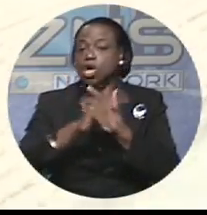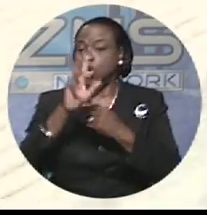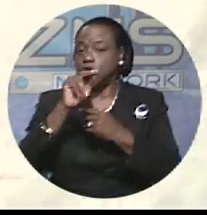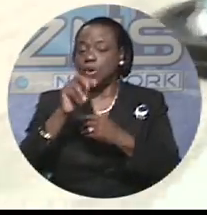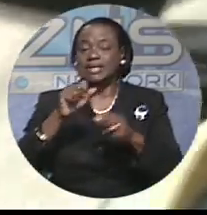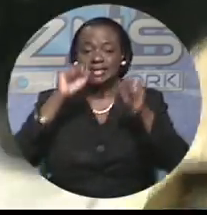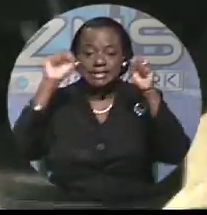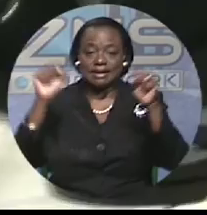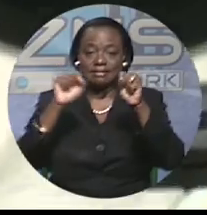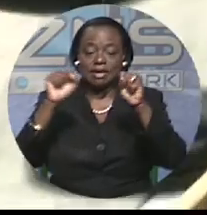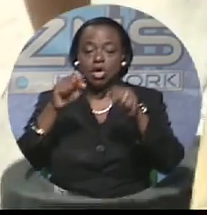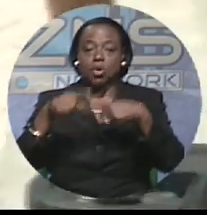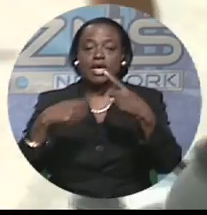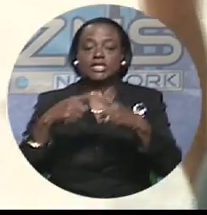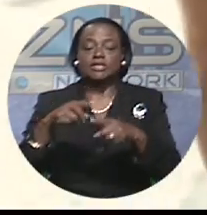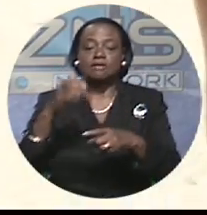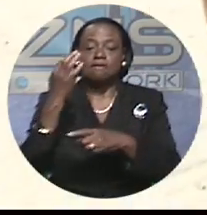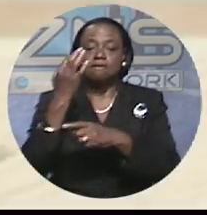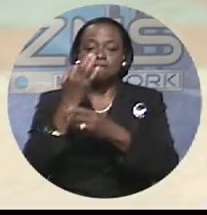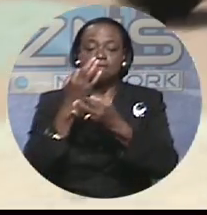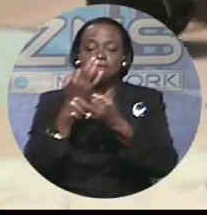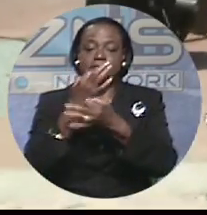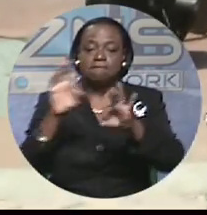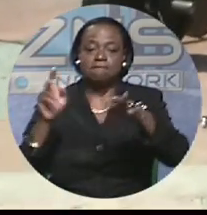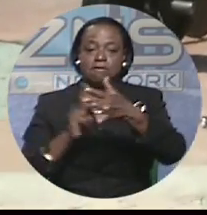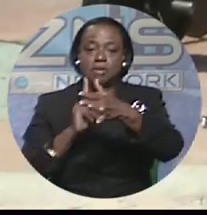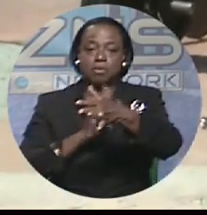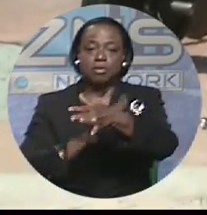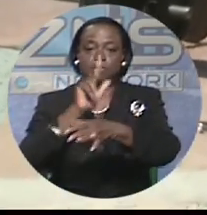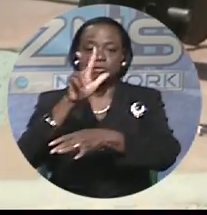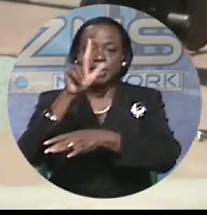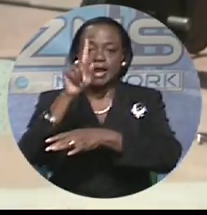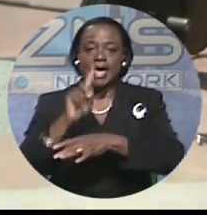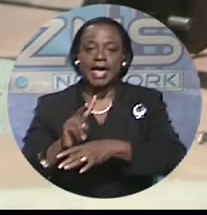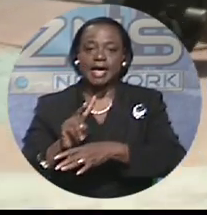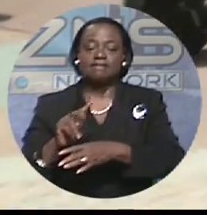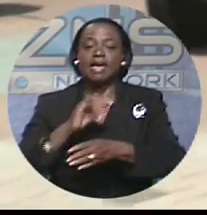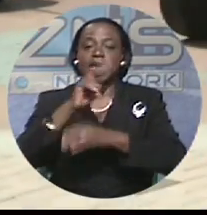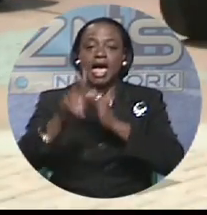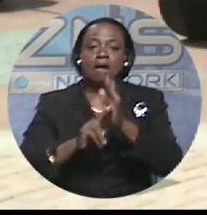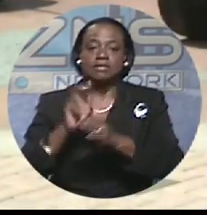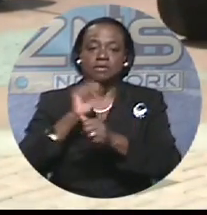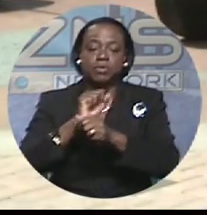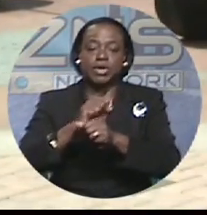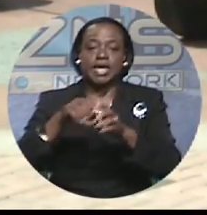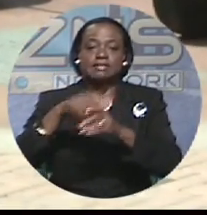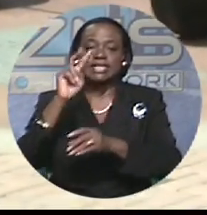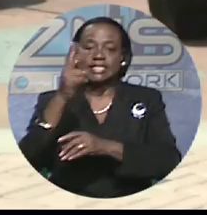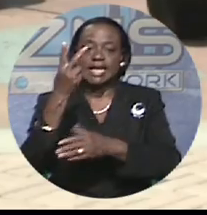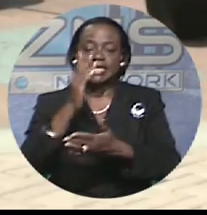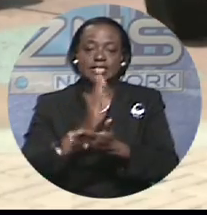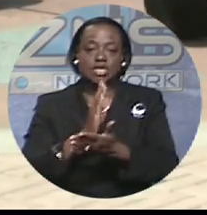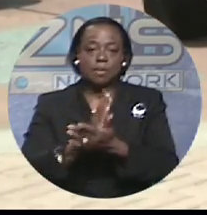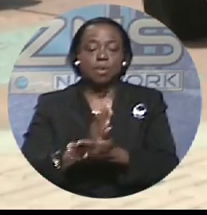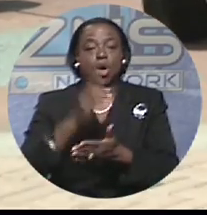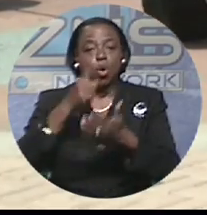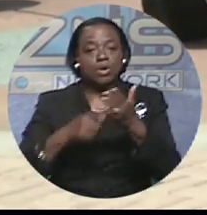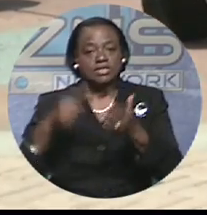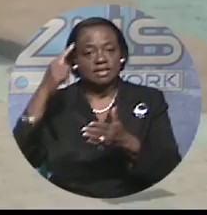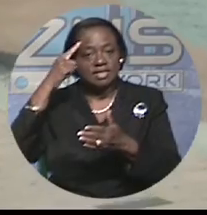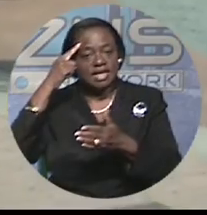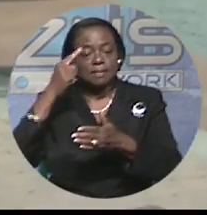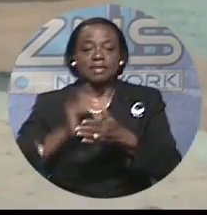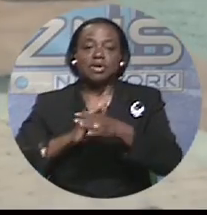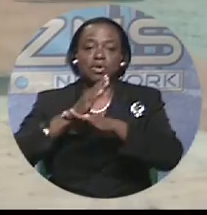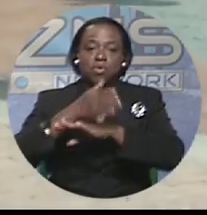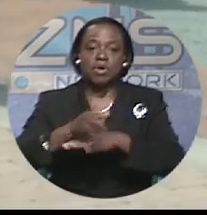and we were in Freeport for about 3.5 hours of working out, and then now this is our second stop. And what do you think about the CrossFit communities here?